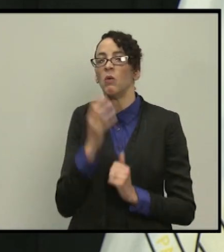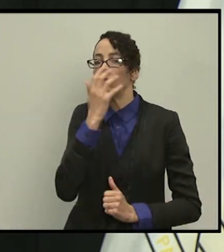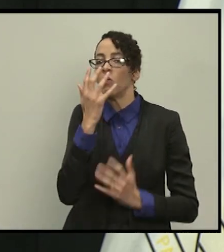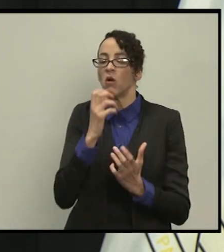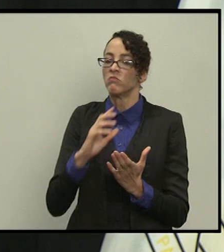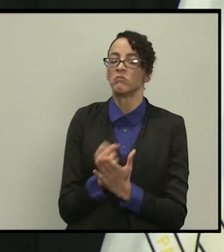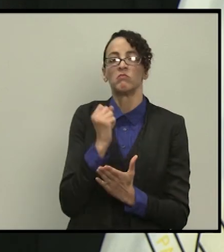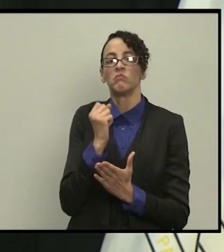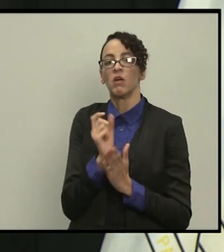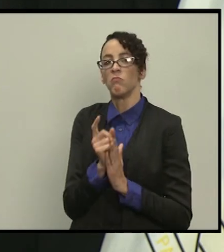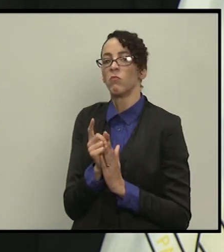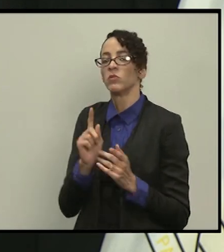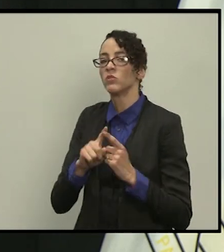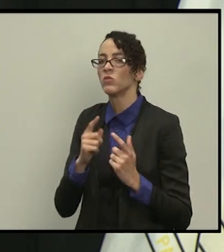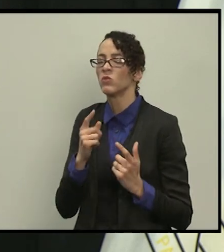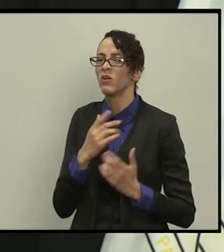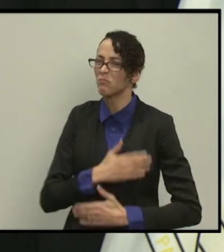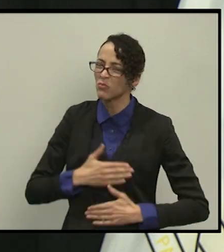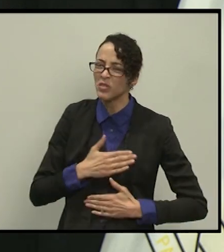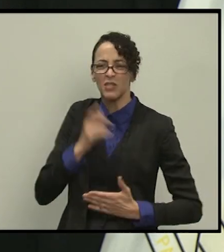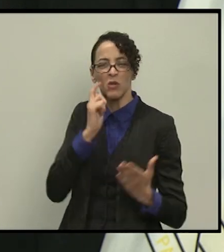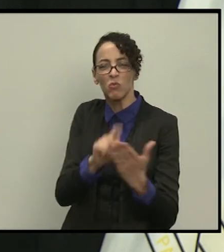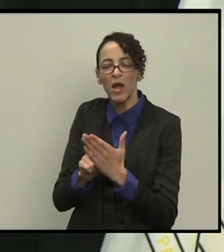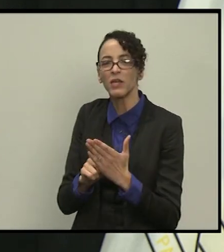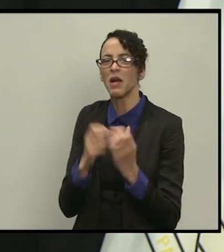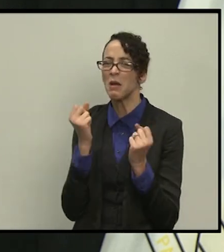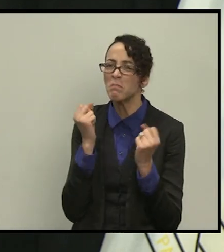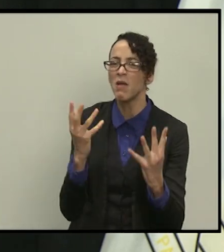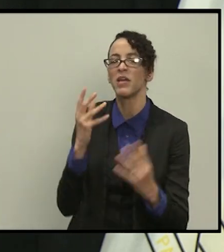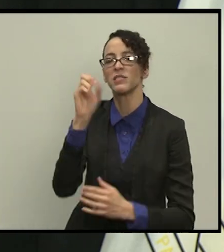Franciscans who are shopping for their neighbors, who are